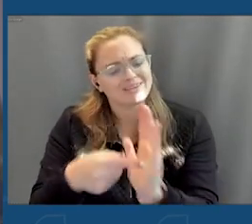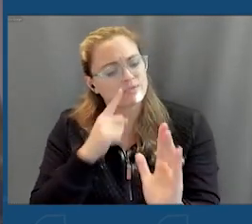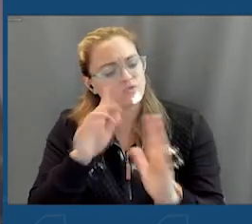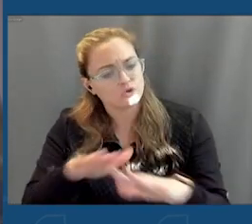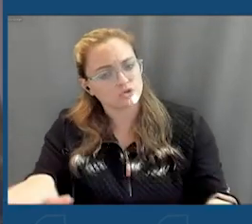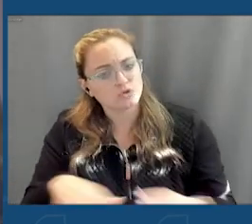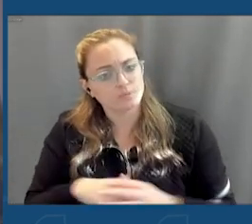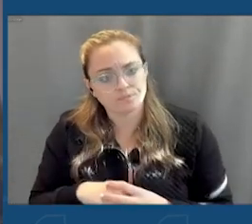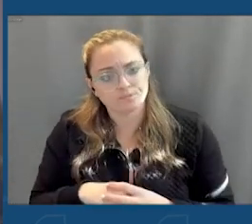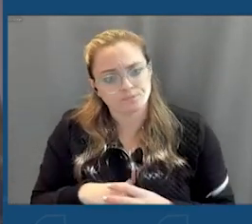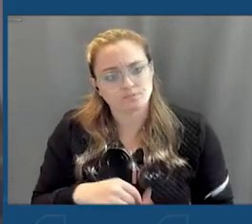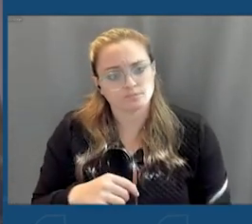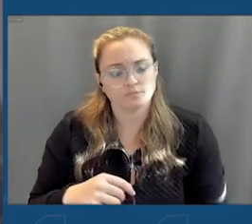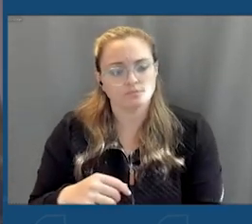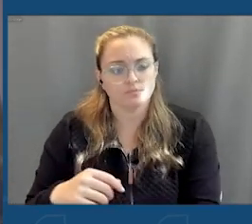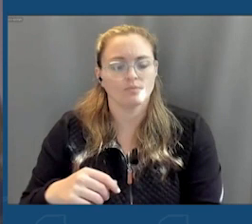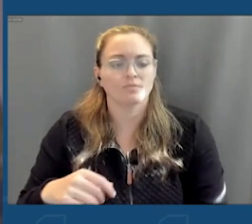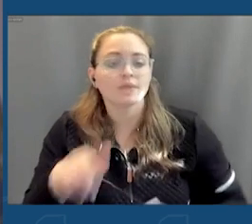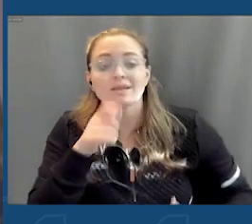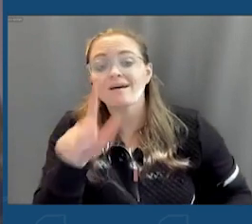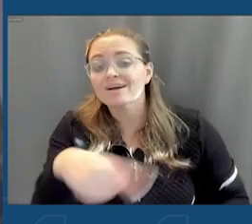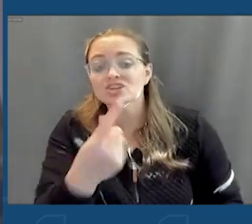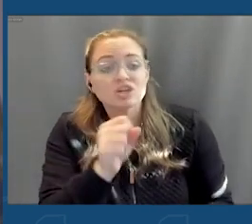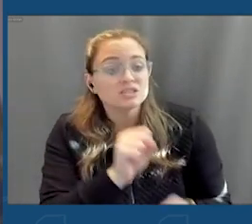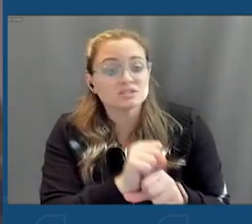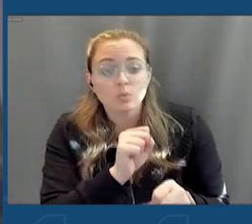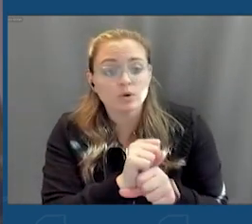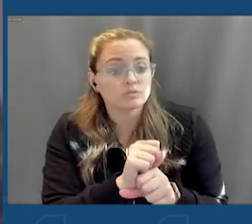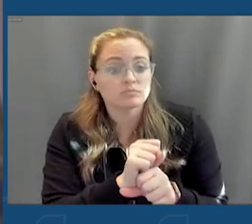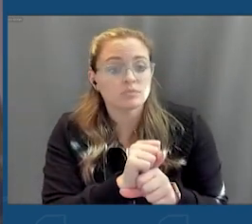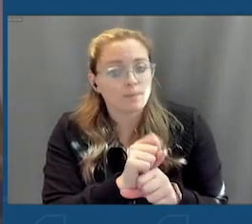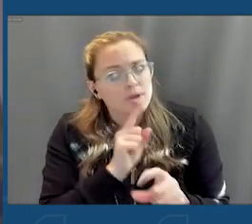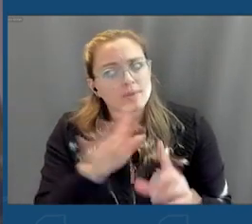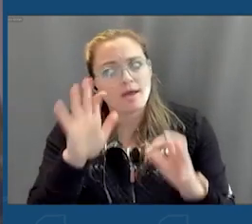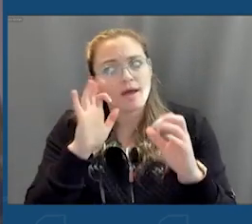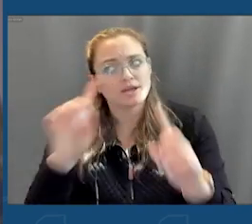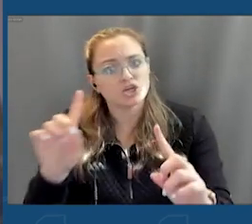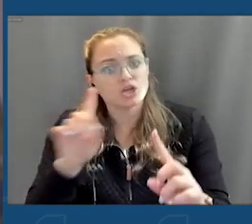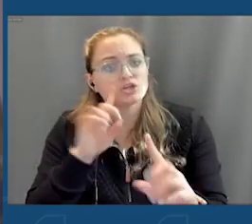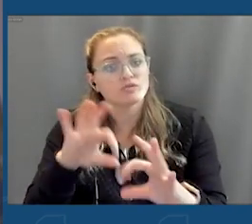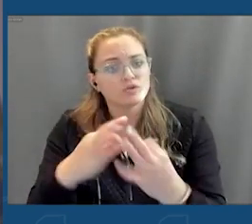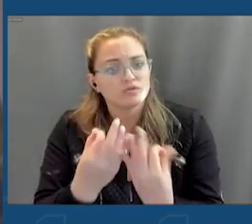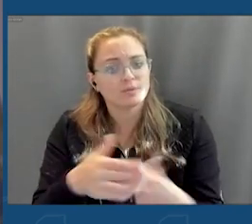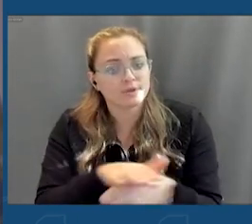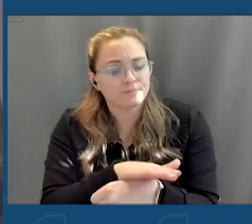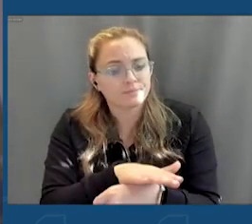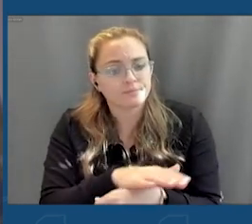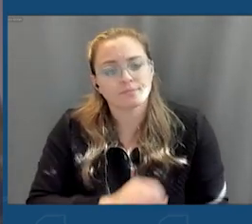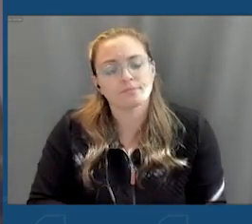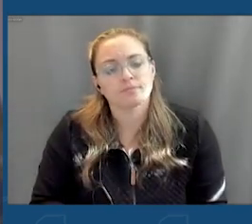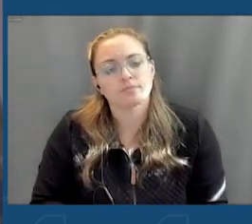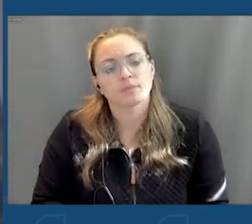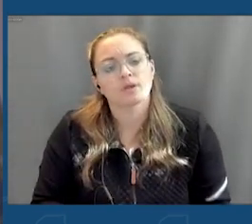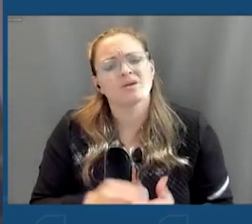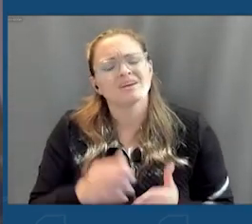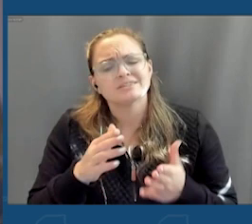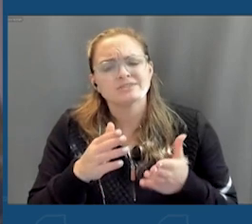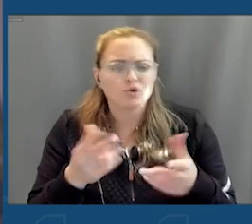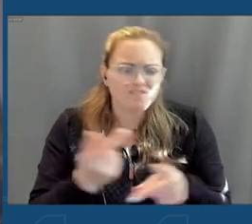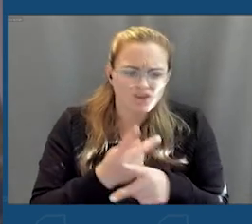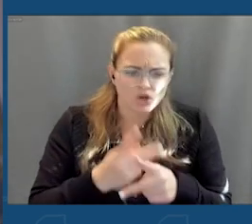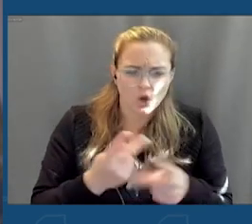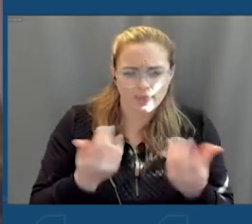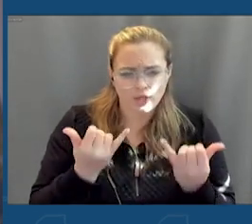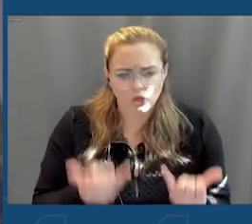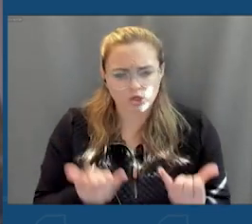children. So it's just not about the employment, it's also about education enrichment for the family as a whole. Navigating the current system can be